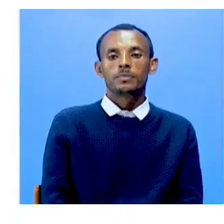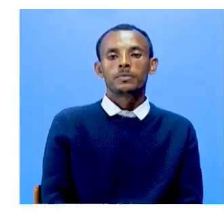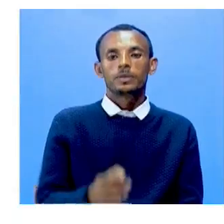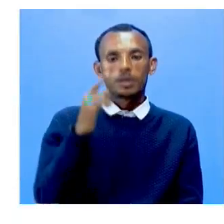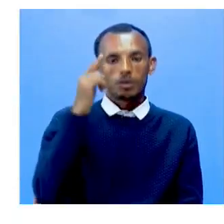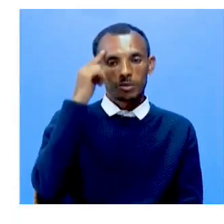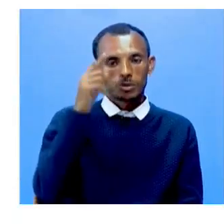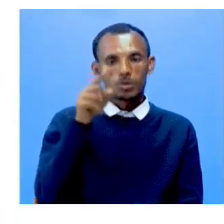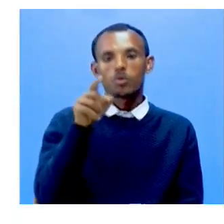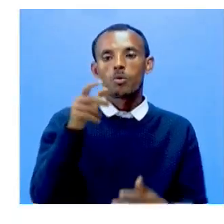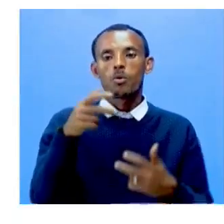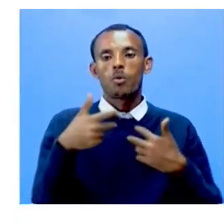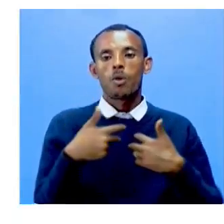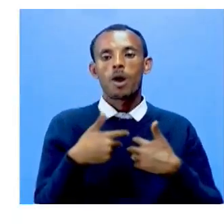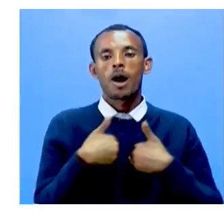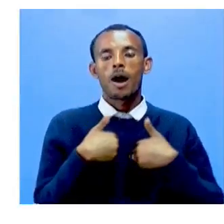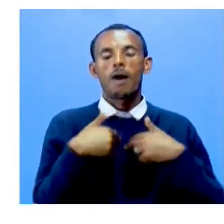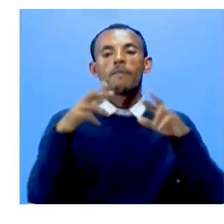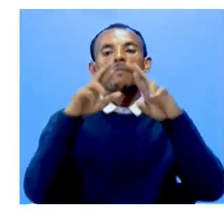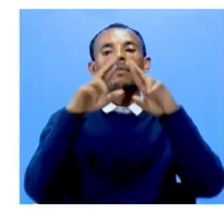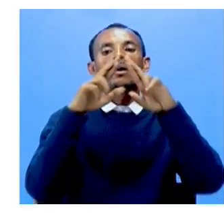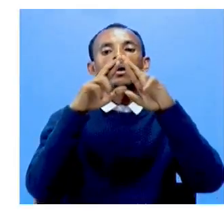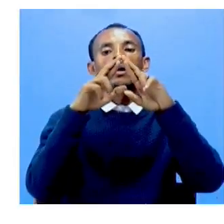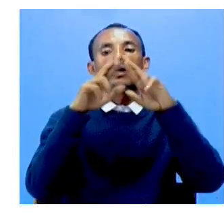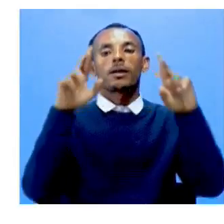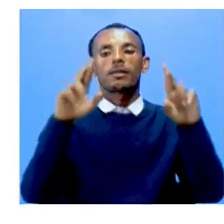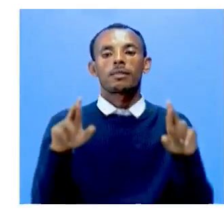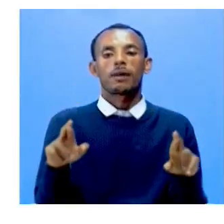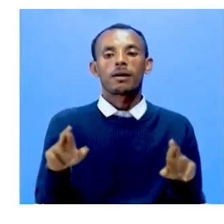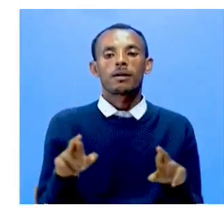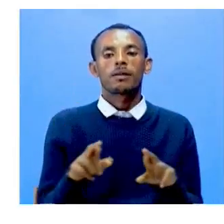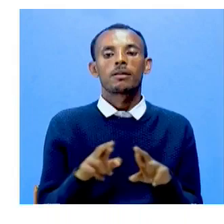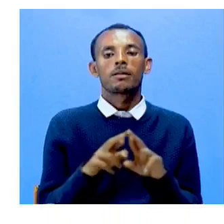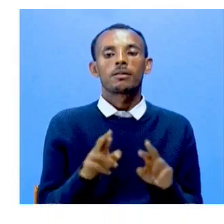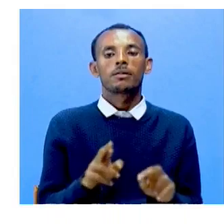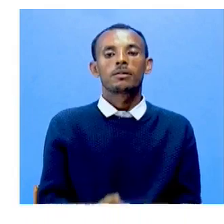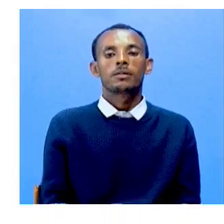Suppose you have rectangle